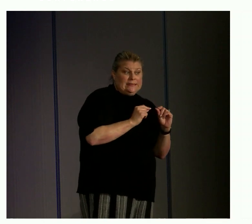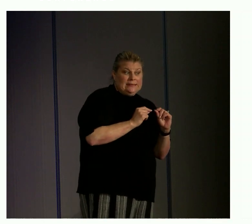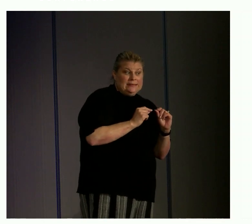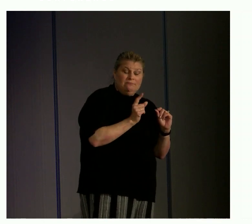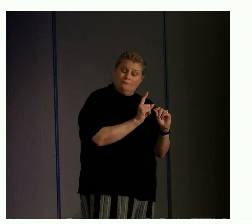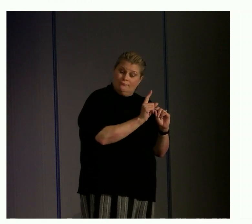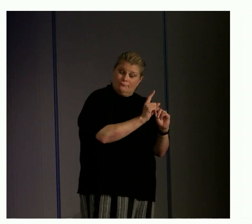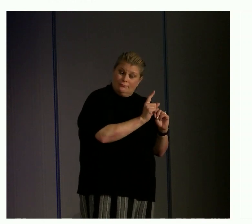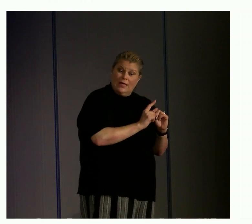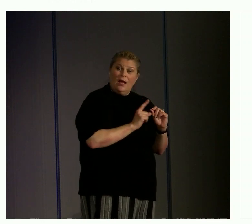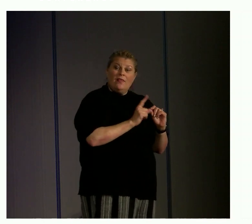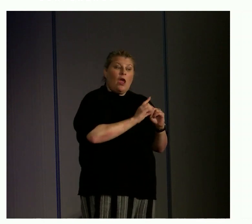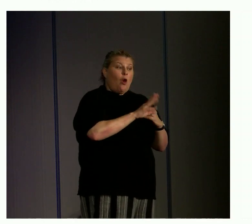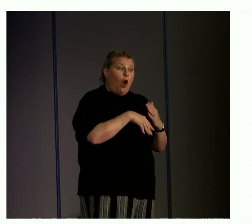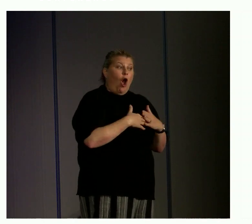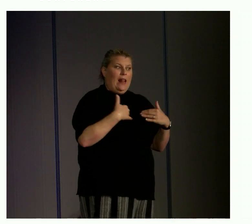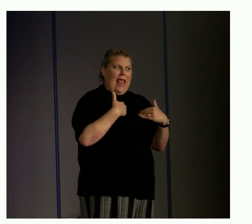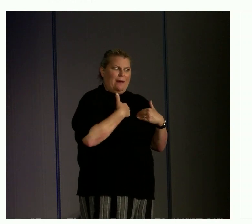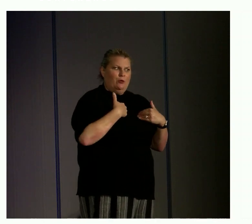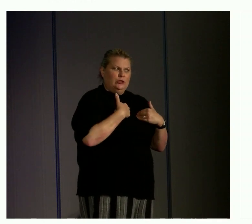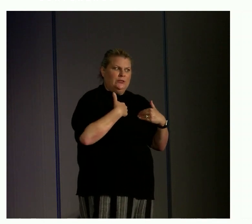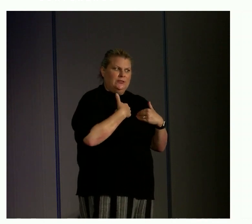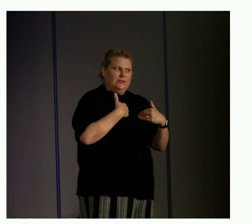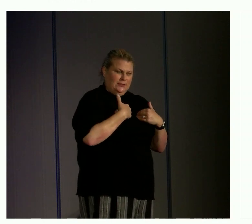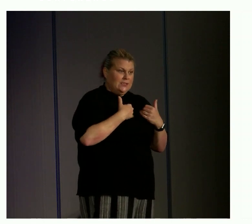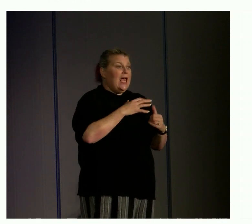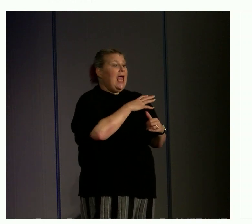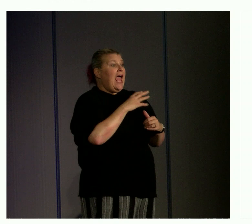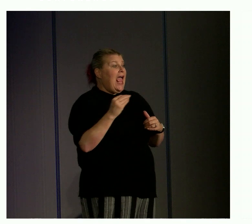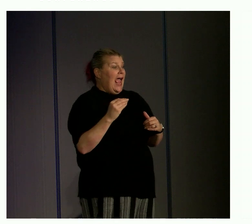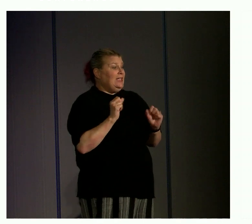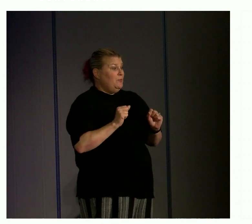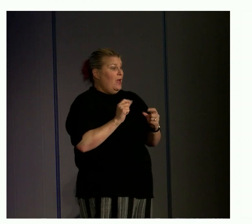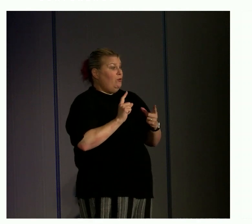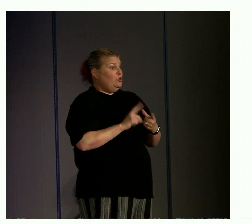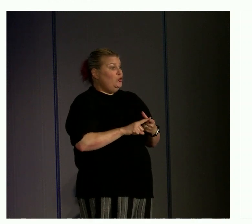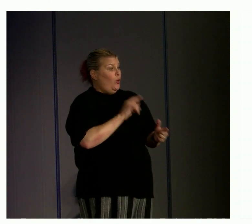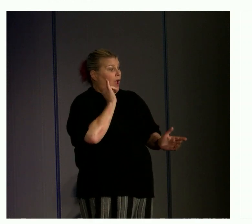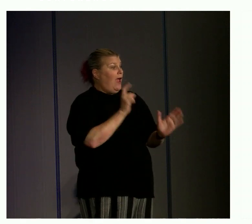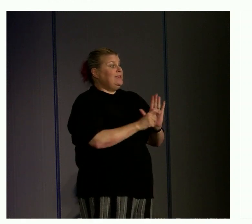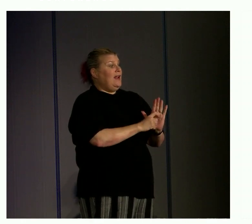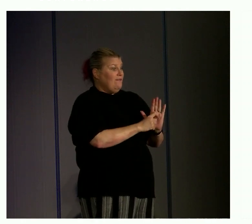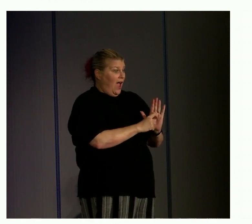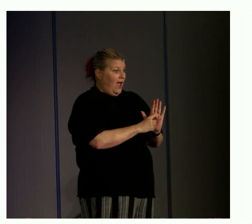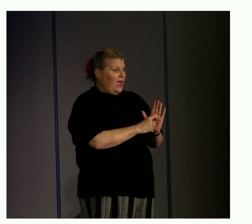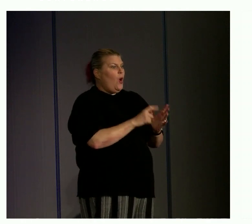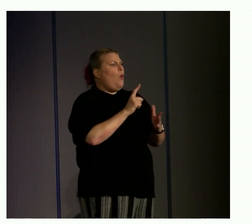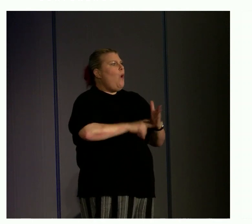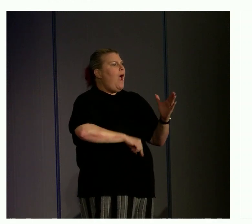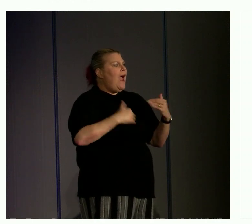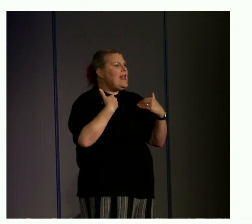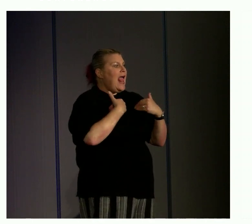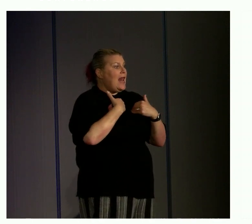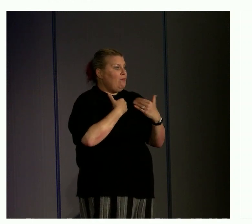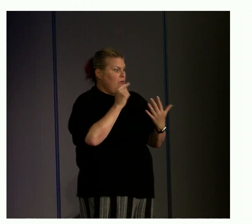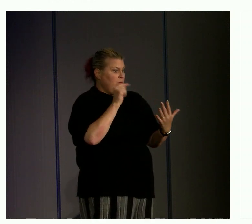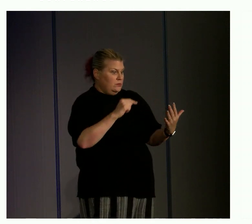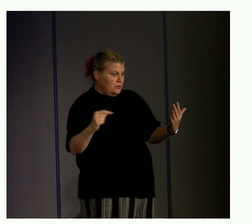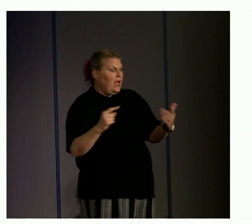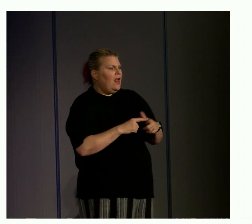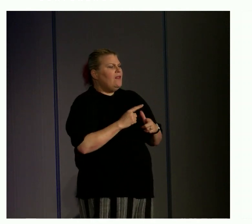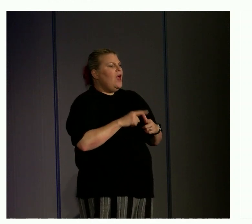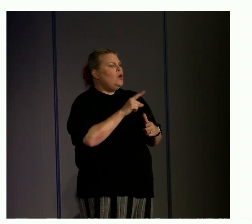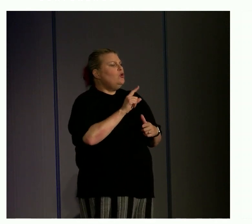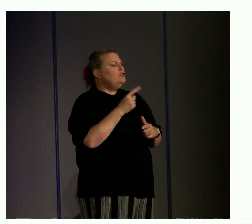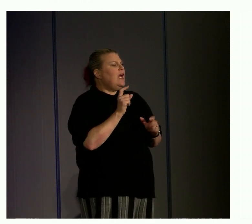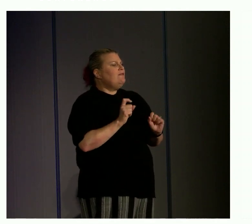Braille bricks. They are all animals. And to be able to identify what animals they are, you just